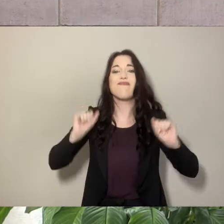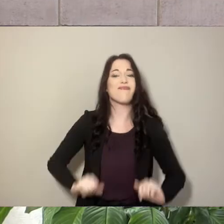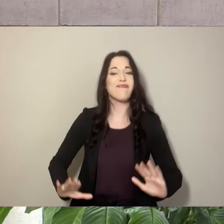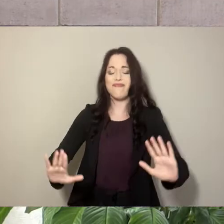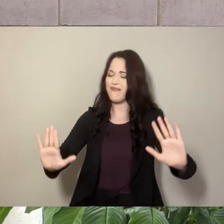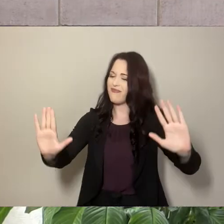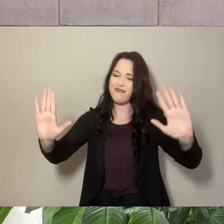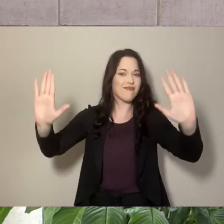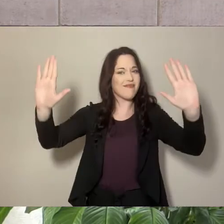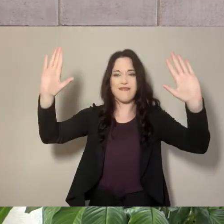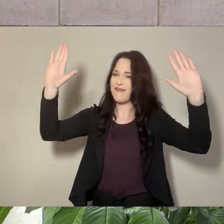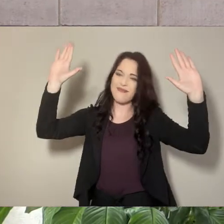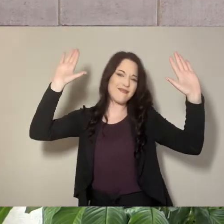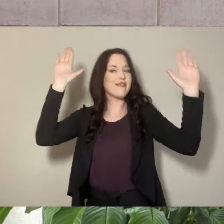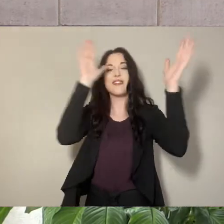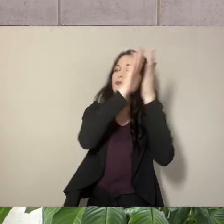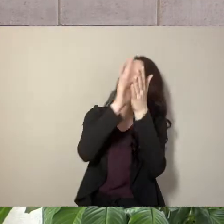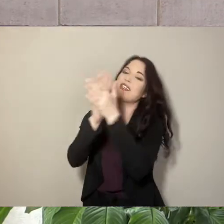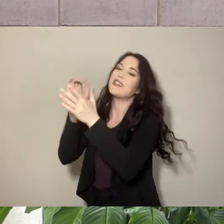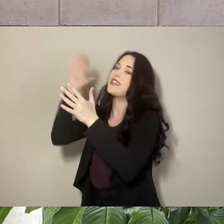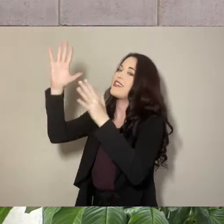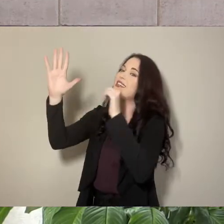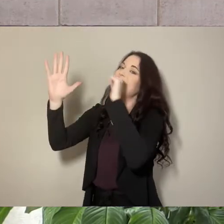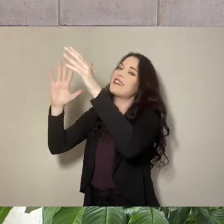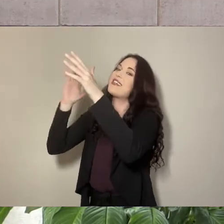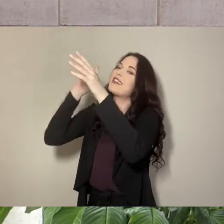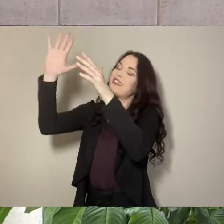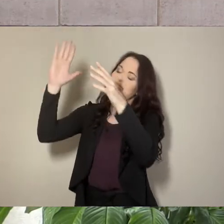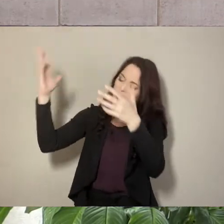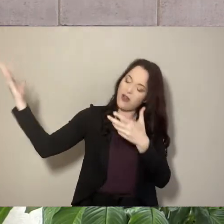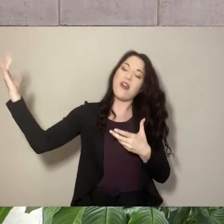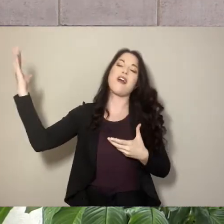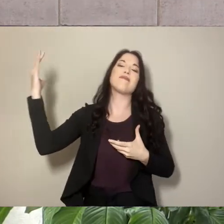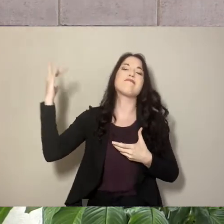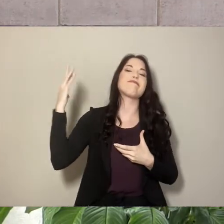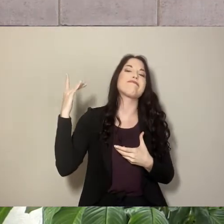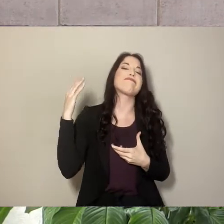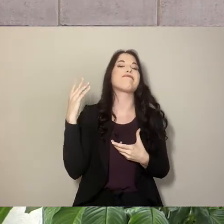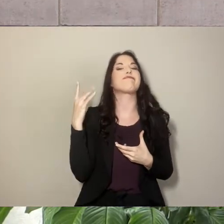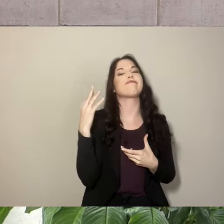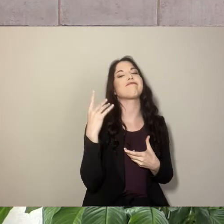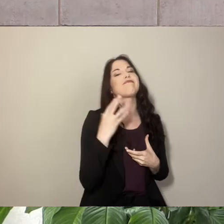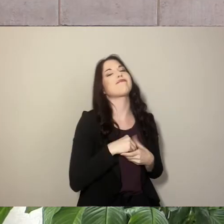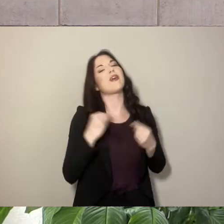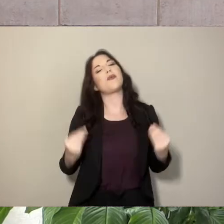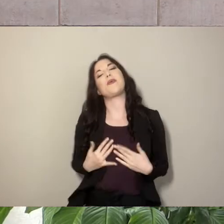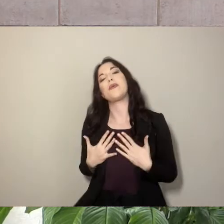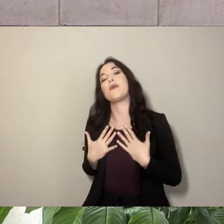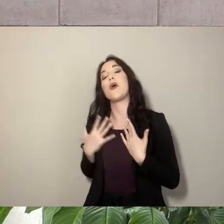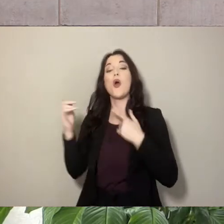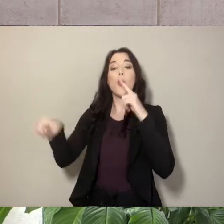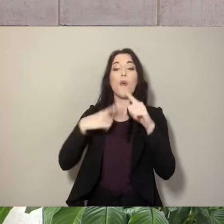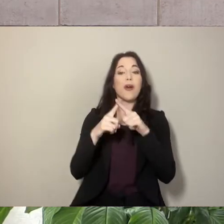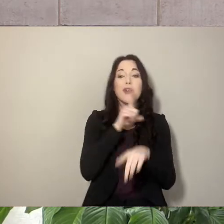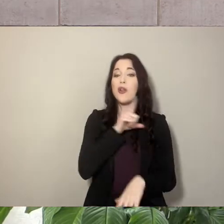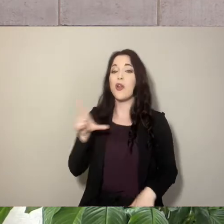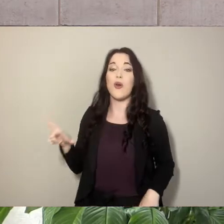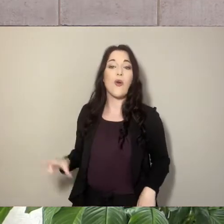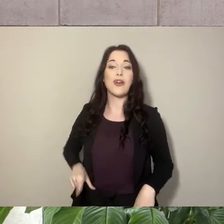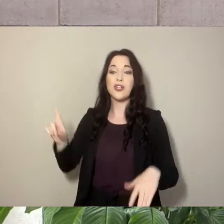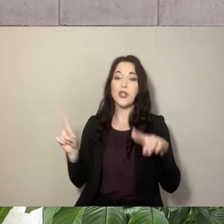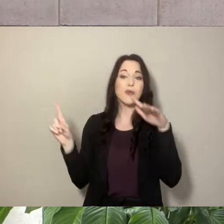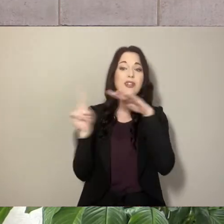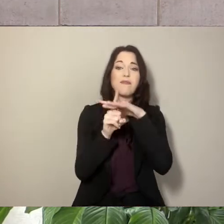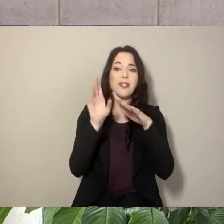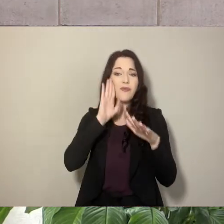Cast your cares on him. He'll open up a window and pour you out a blessing. Cause when the Lord steps in, he brings everything you